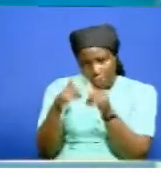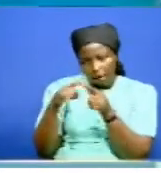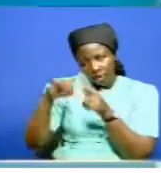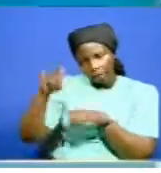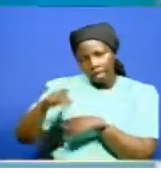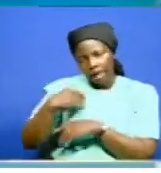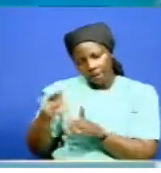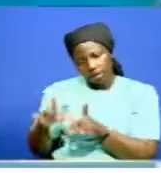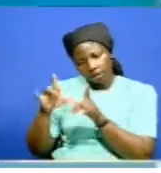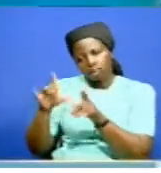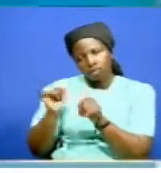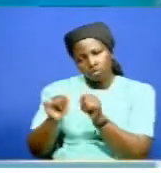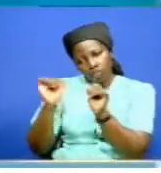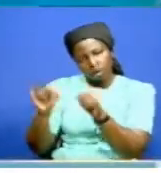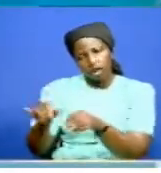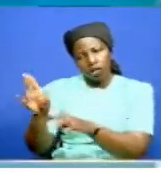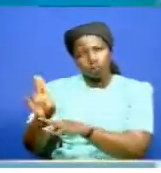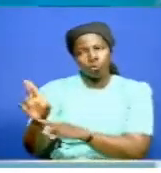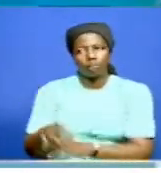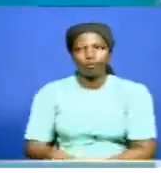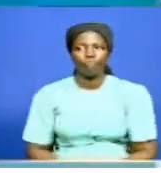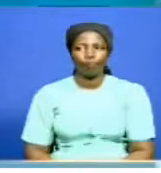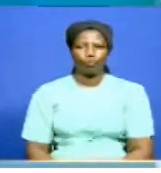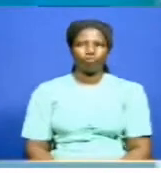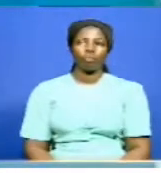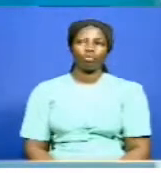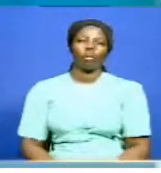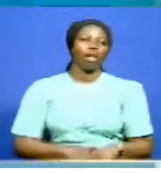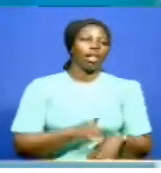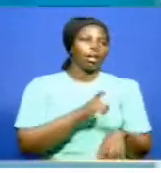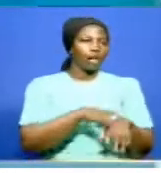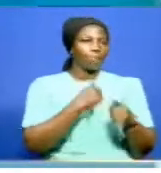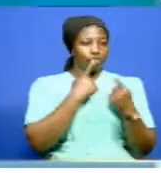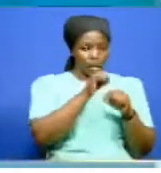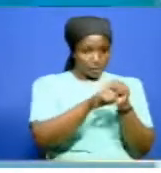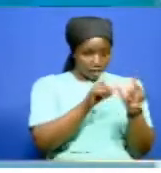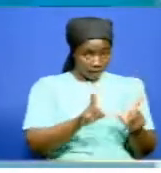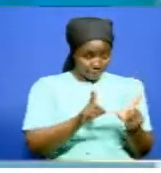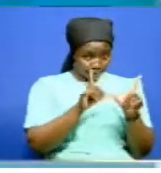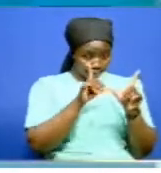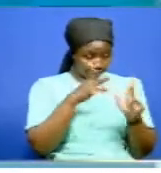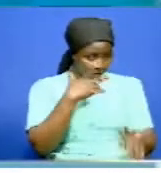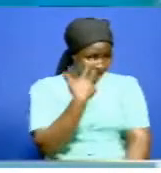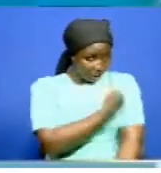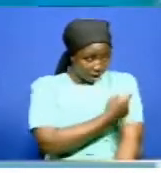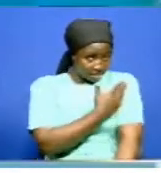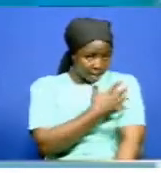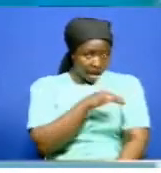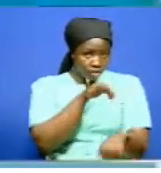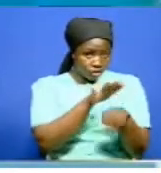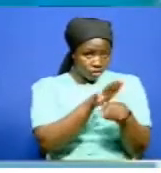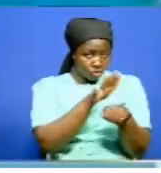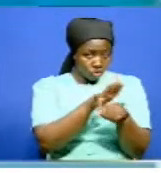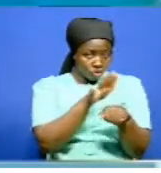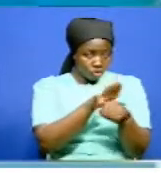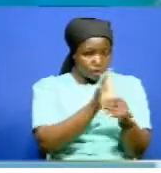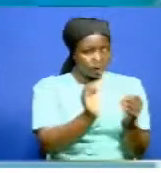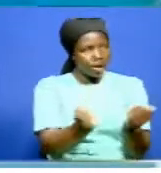can be able to utilize. Yes. And of course, when we talk about vaccines, a lot is talked about looking